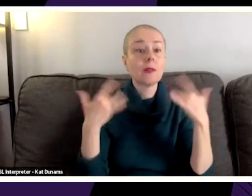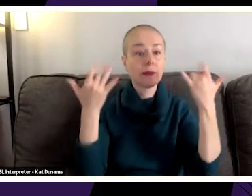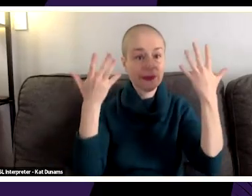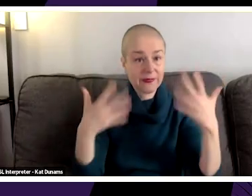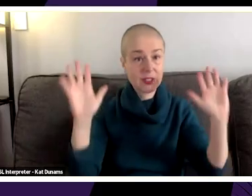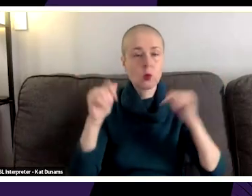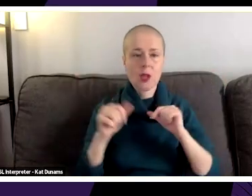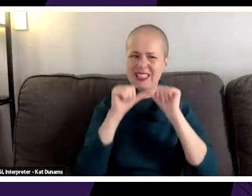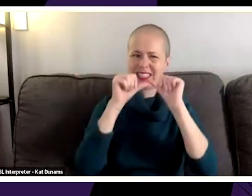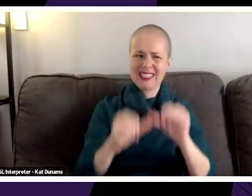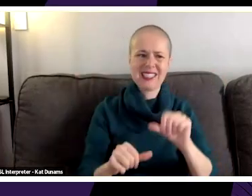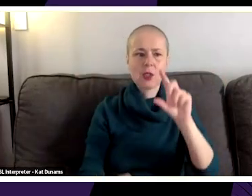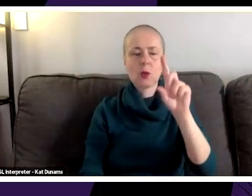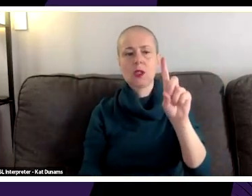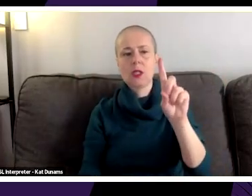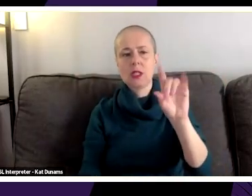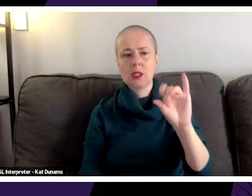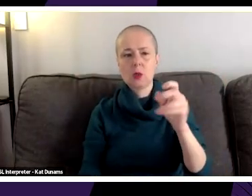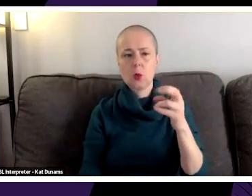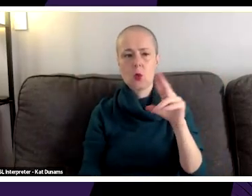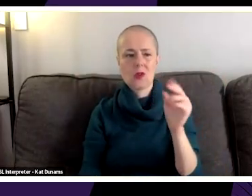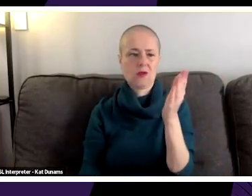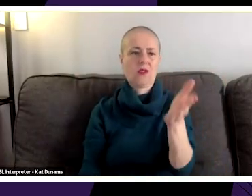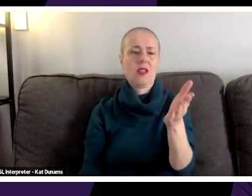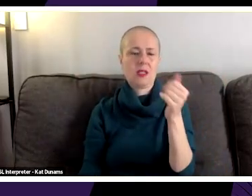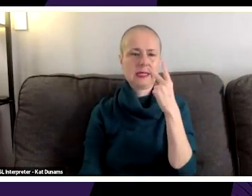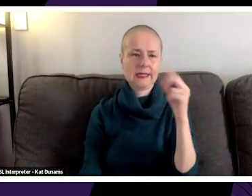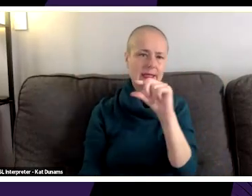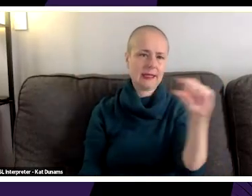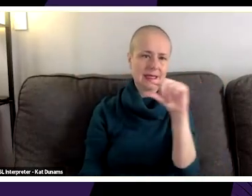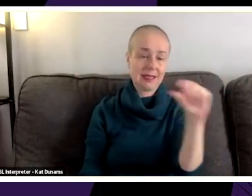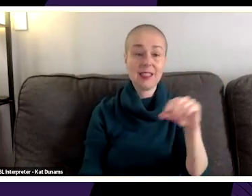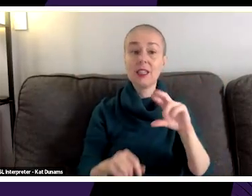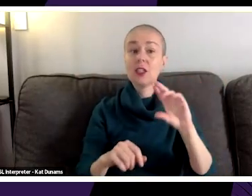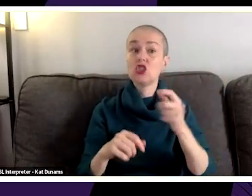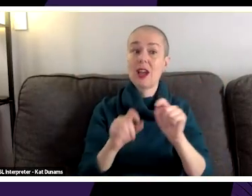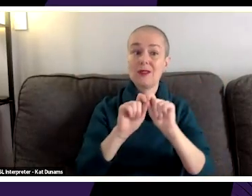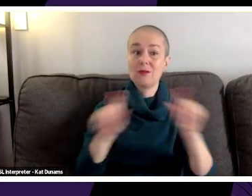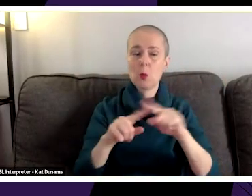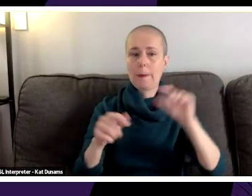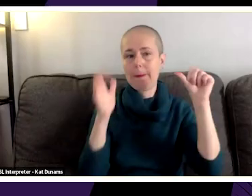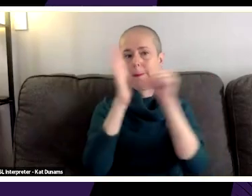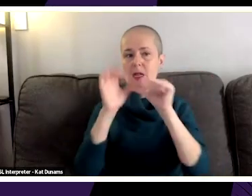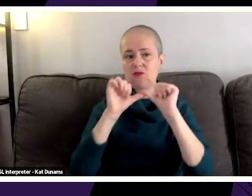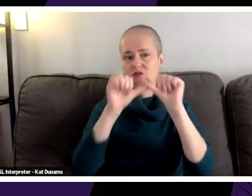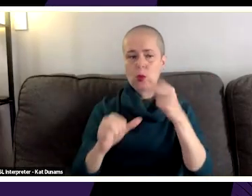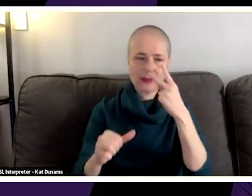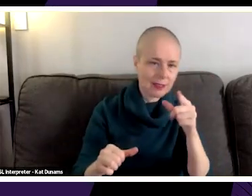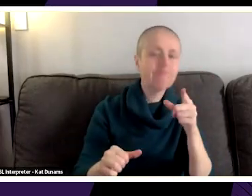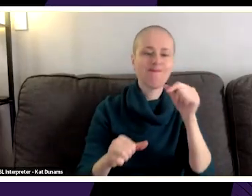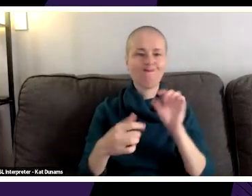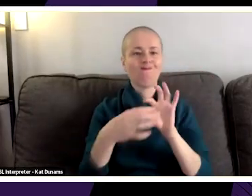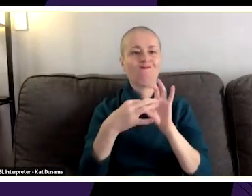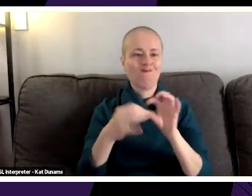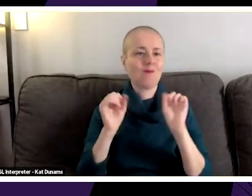the URL for the Discord on the screen. We'll also post that into the chat and pin it there. So the first part of our show will feature